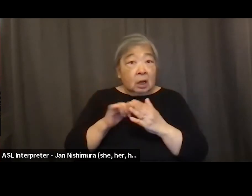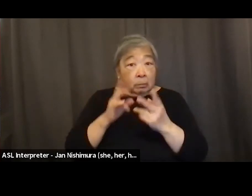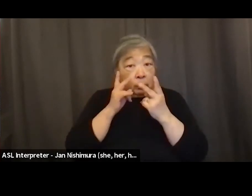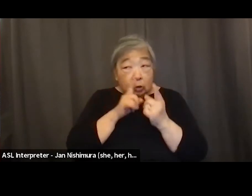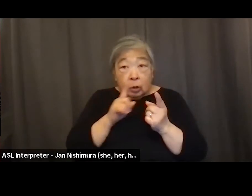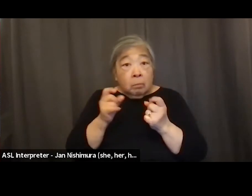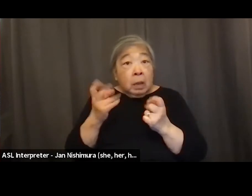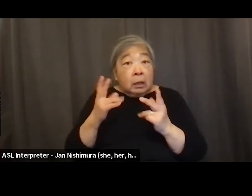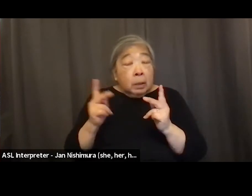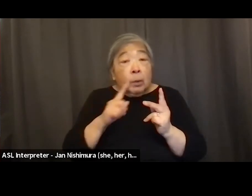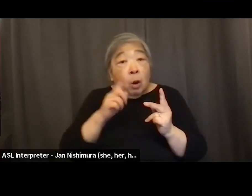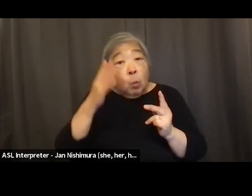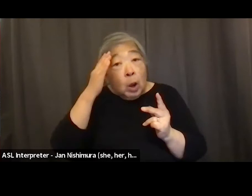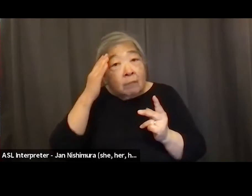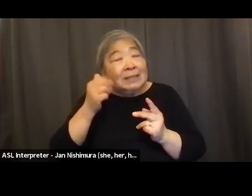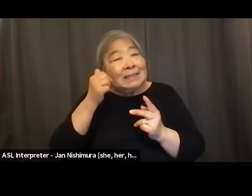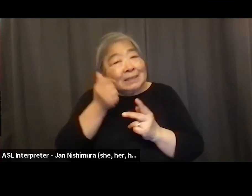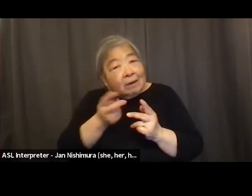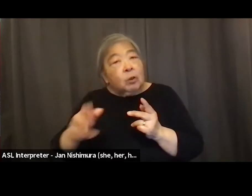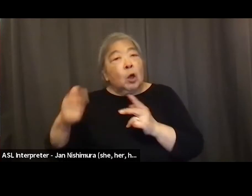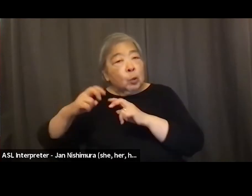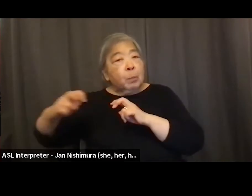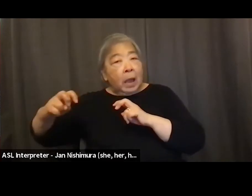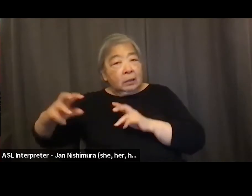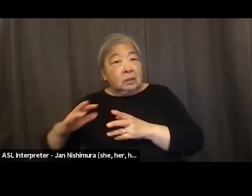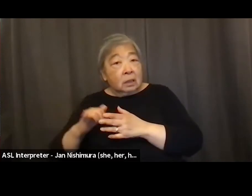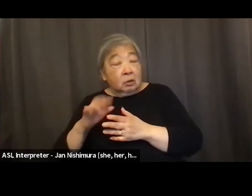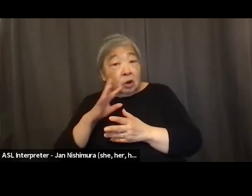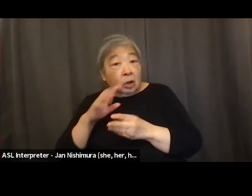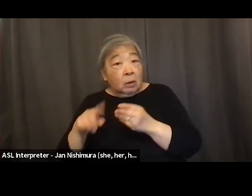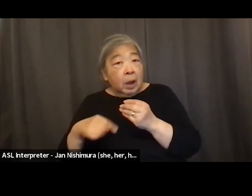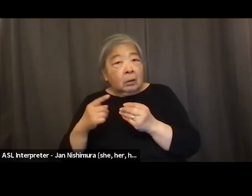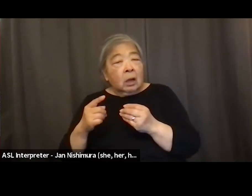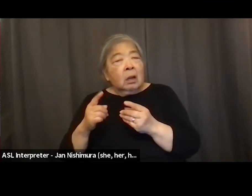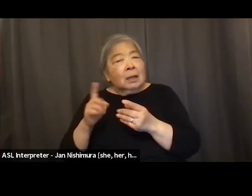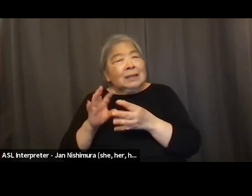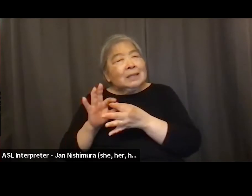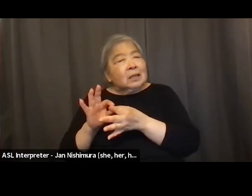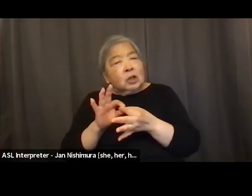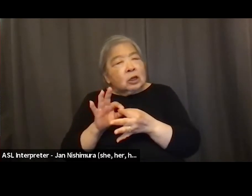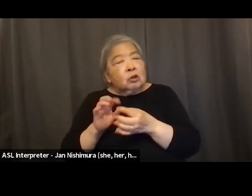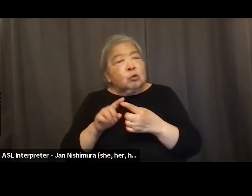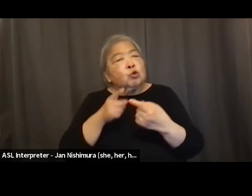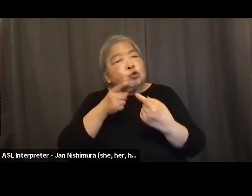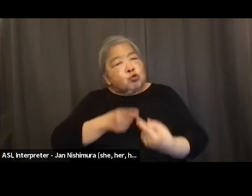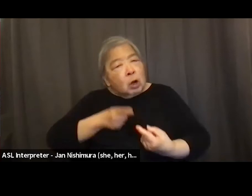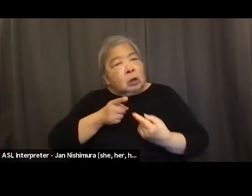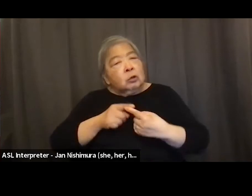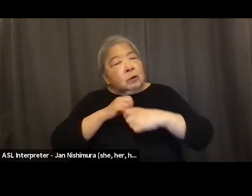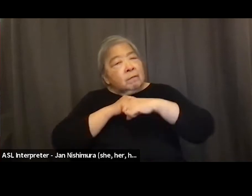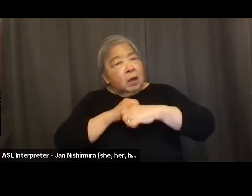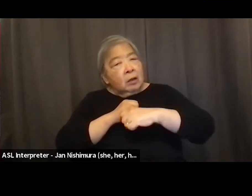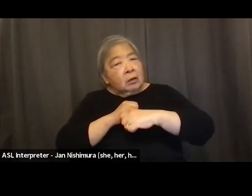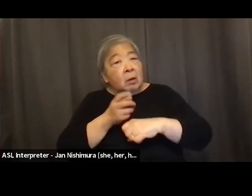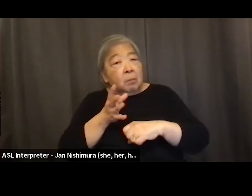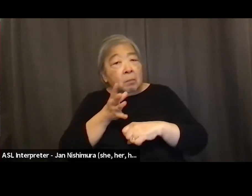are aware of and that several of the other panelists will be talking about is interconnected with the struggle to defend Mother